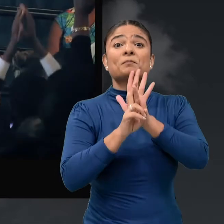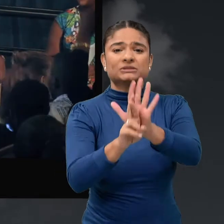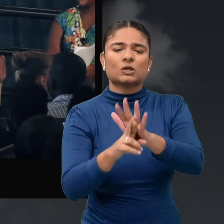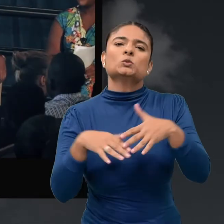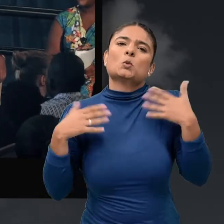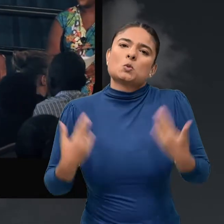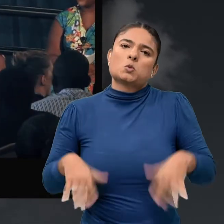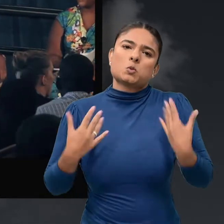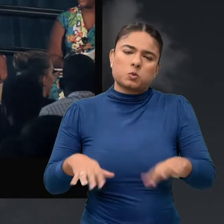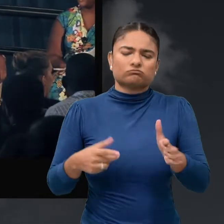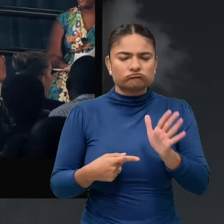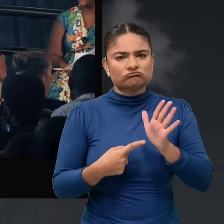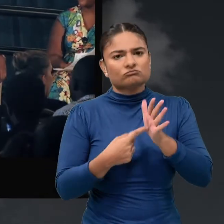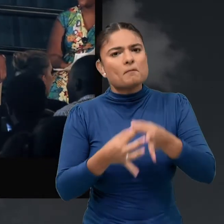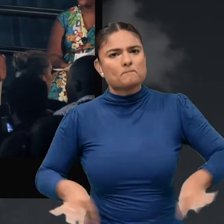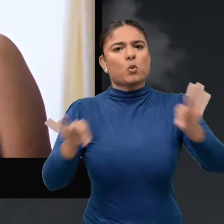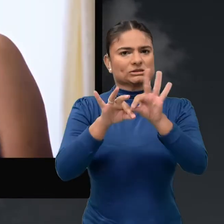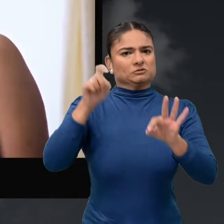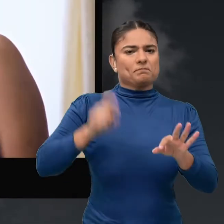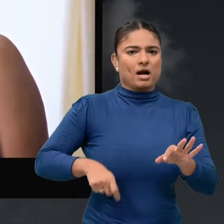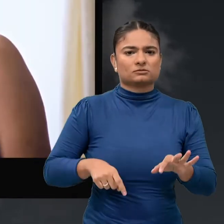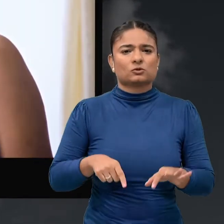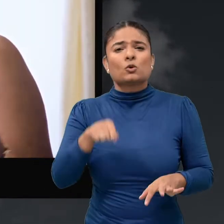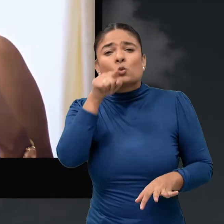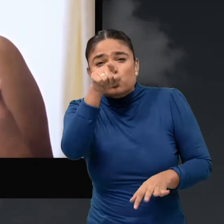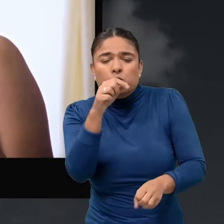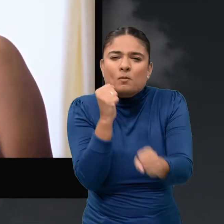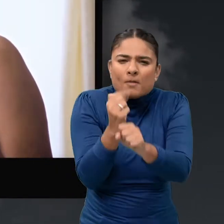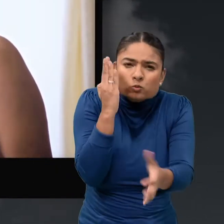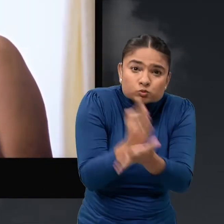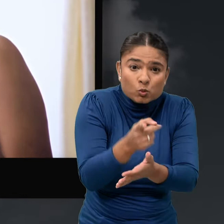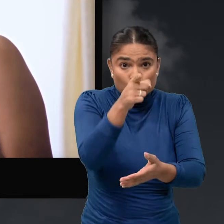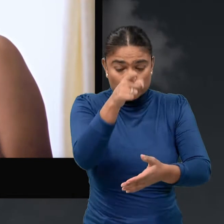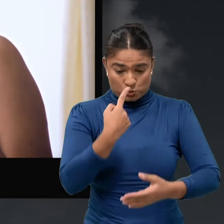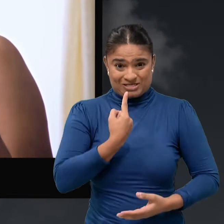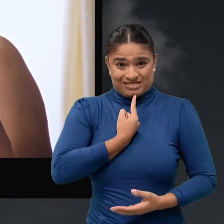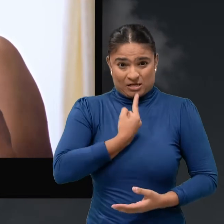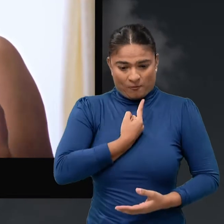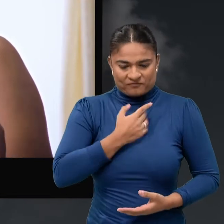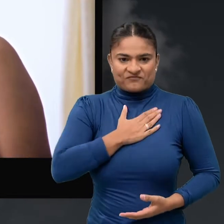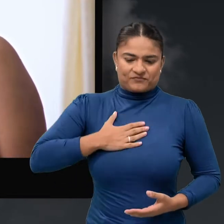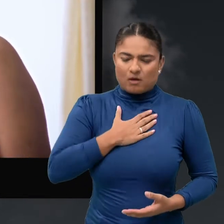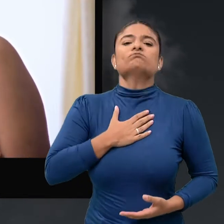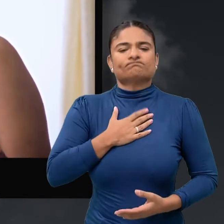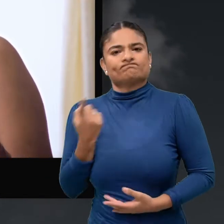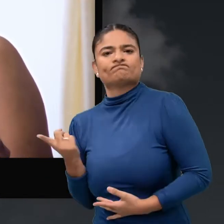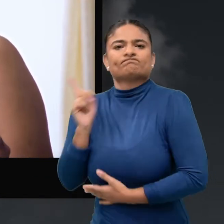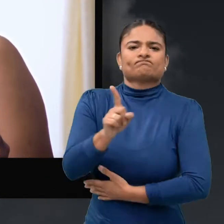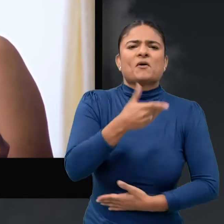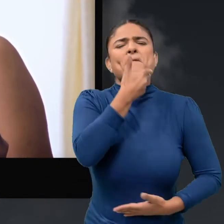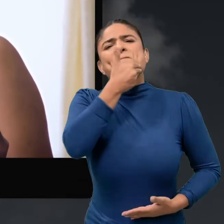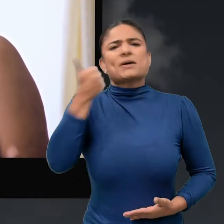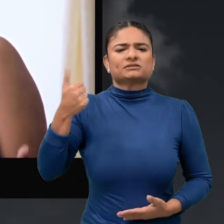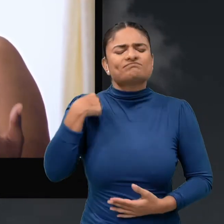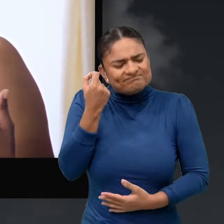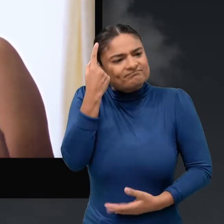Self-representation is very key, meaning umuntu okhubazekileyo is probably in a better position